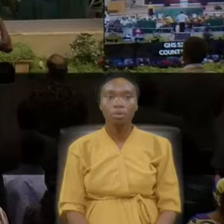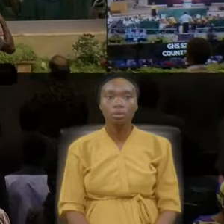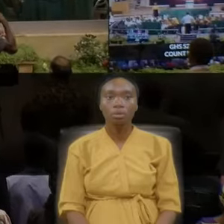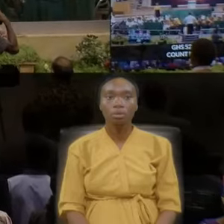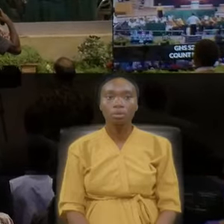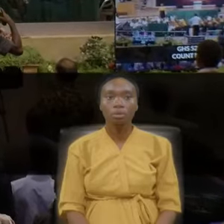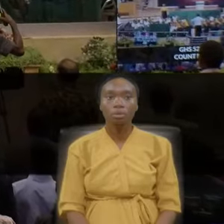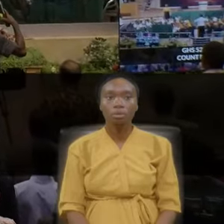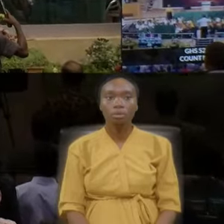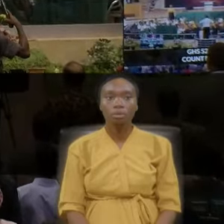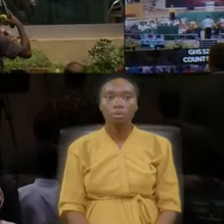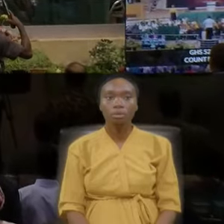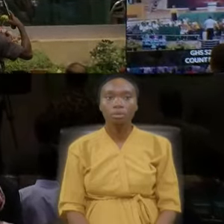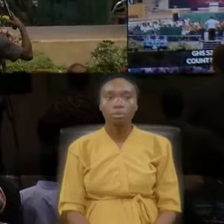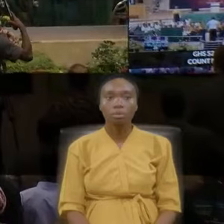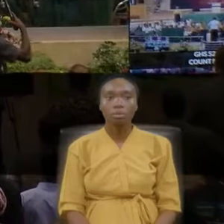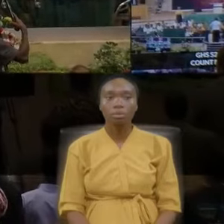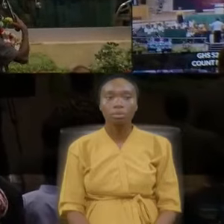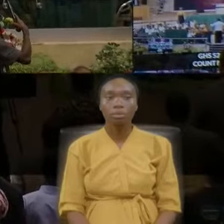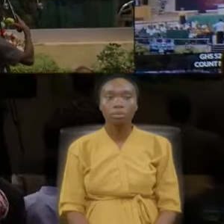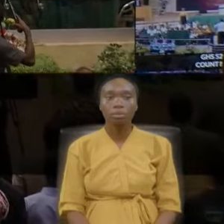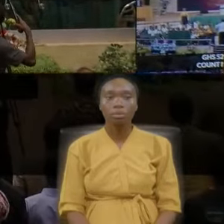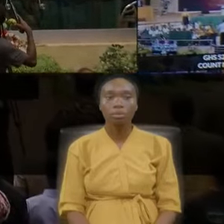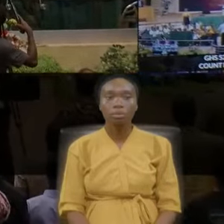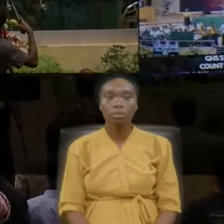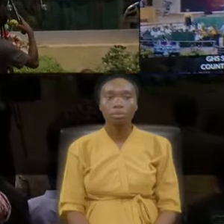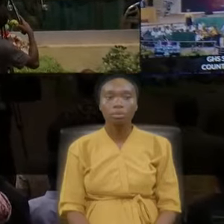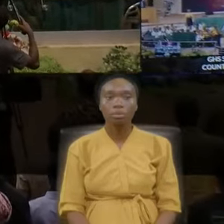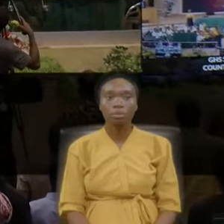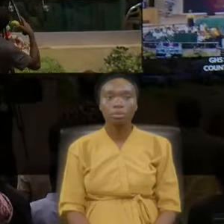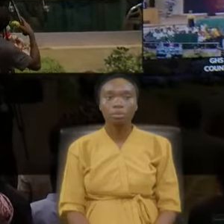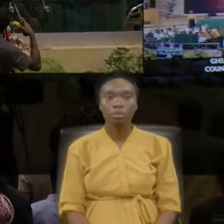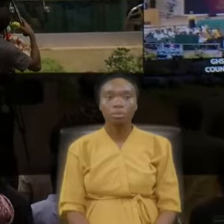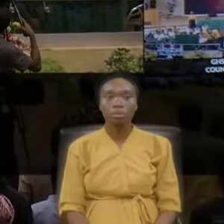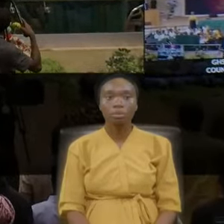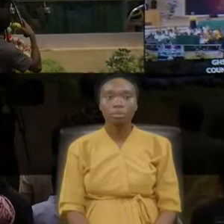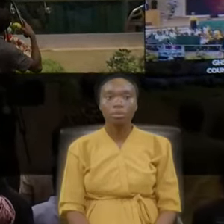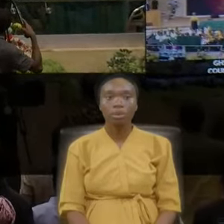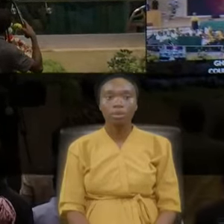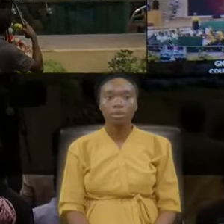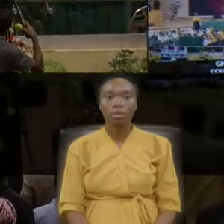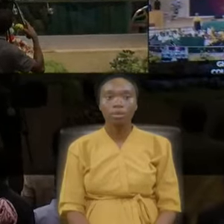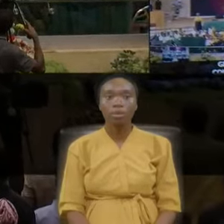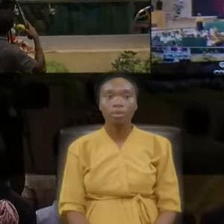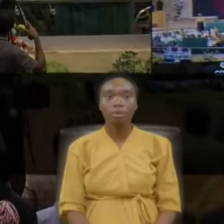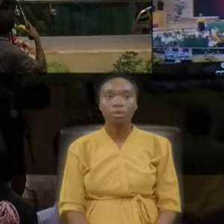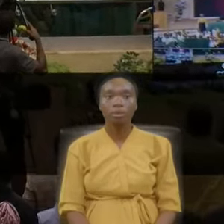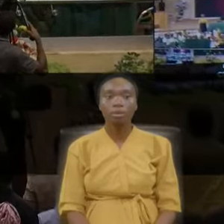Thank you.